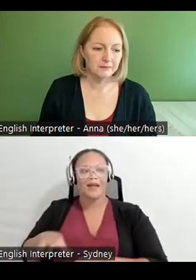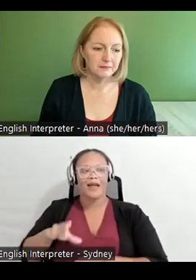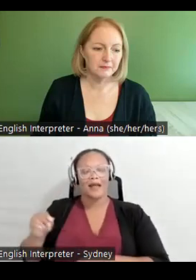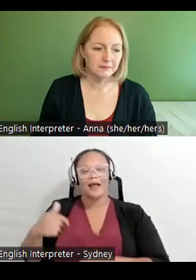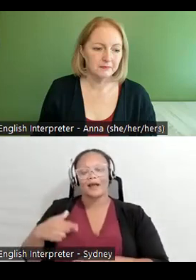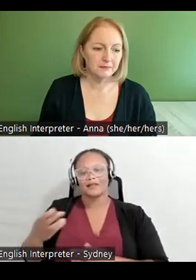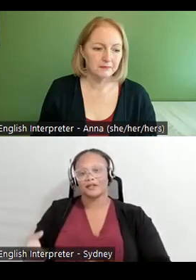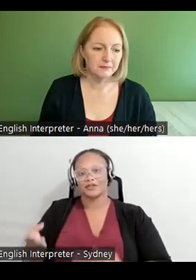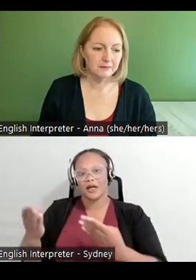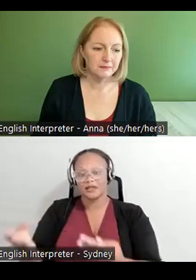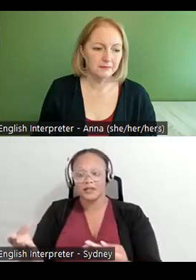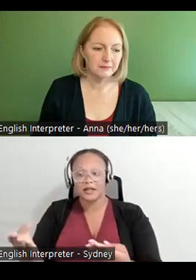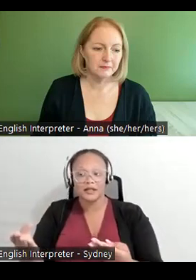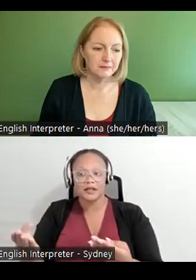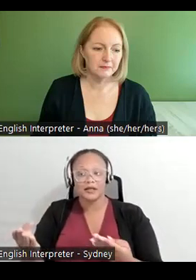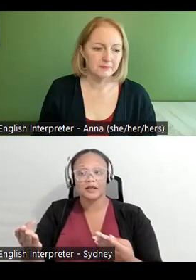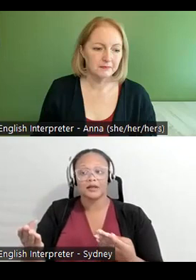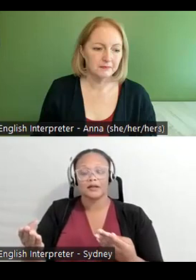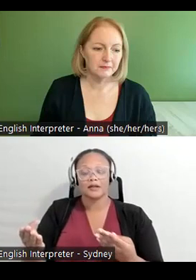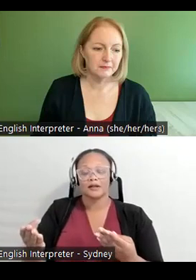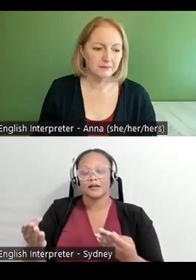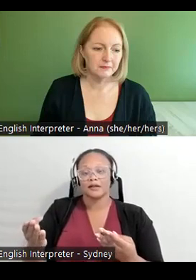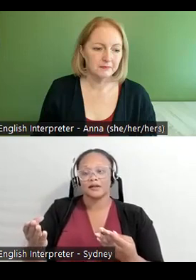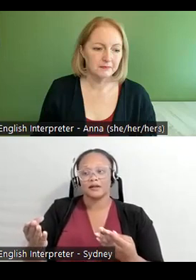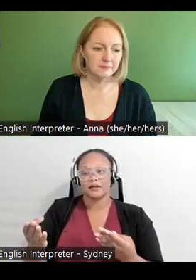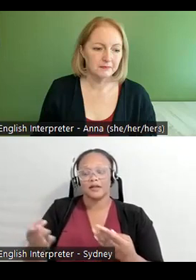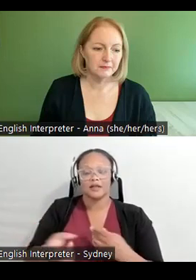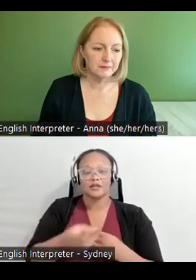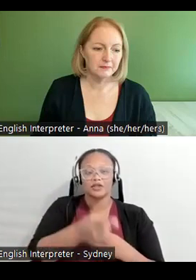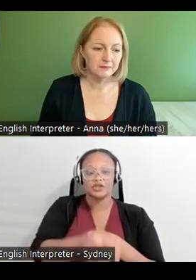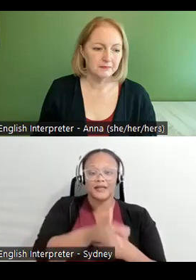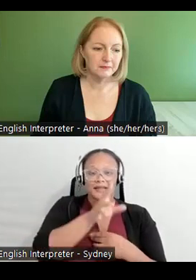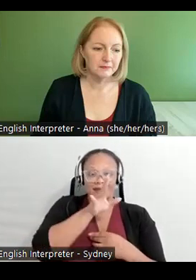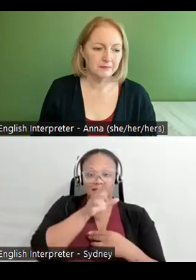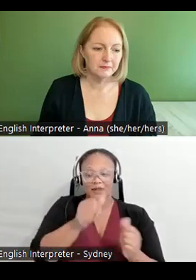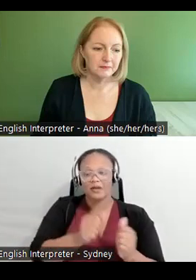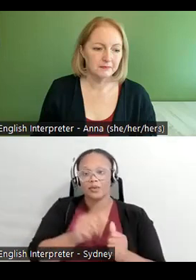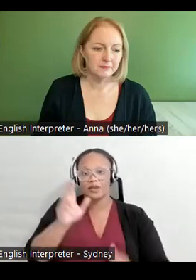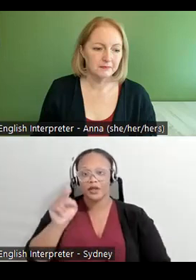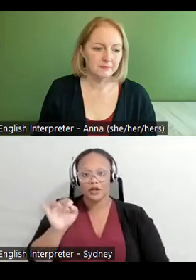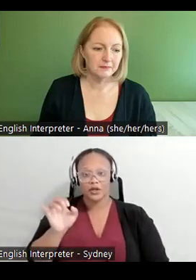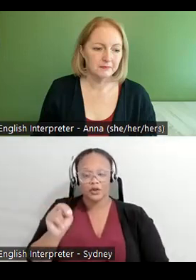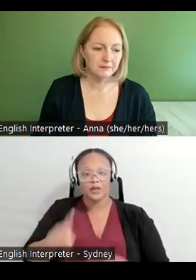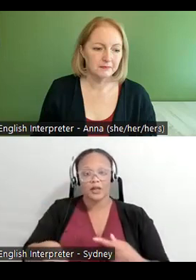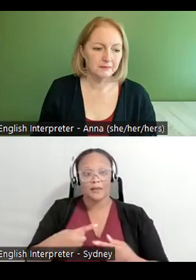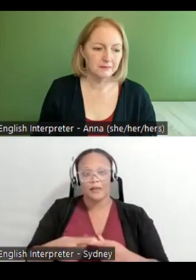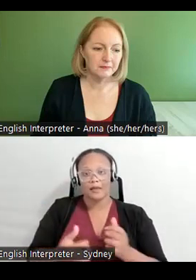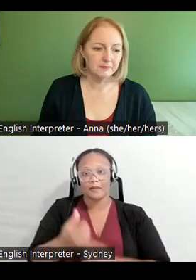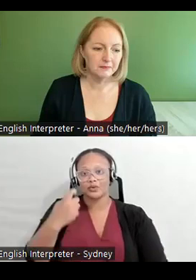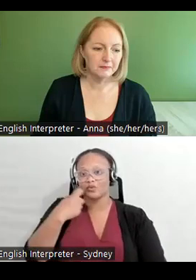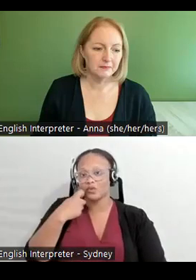that if I can recommend for her to speak to the union in regards to this latest negotiation. I know that